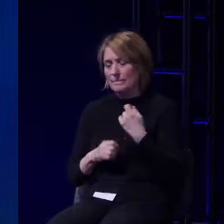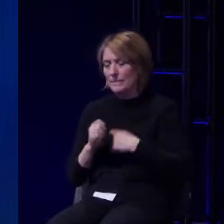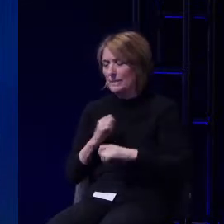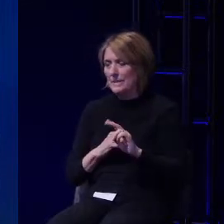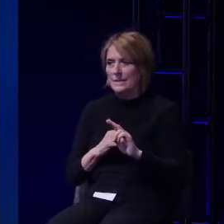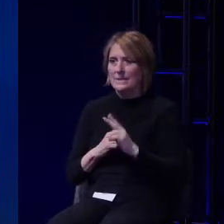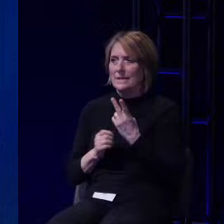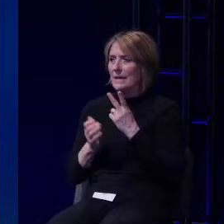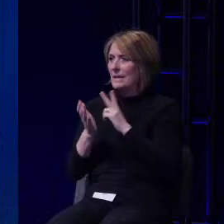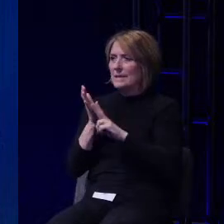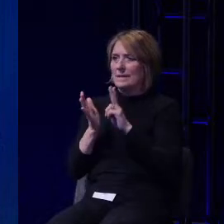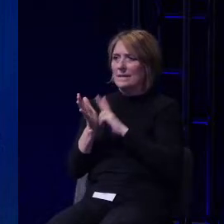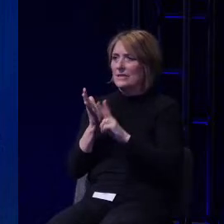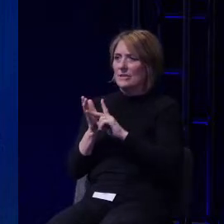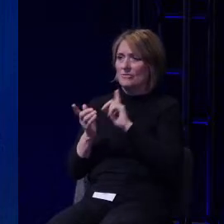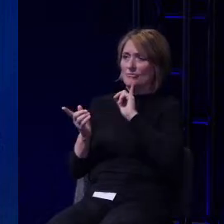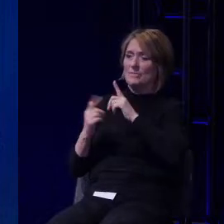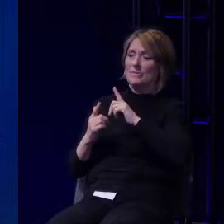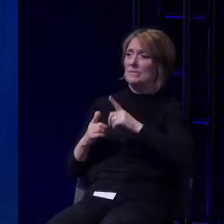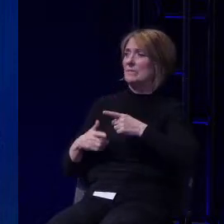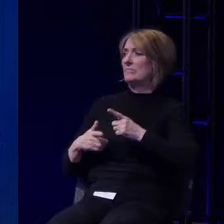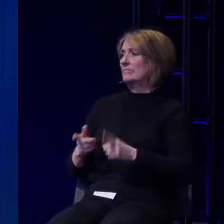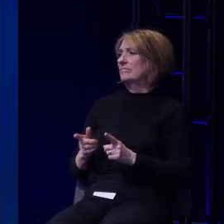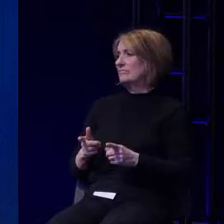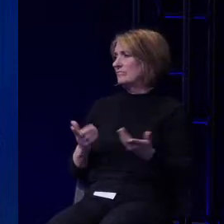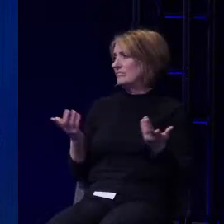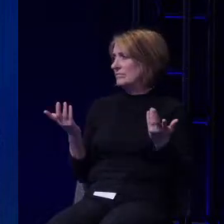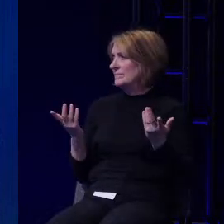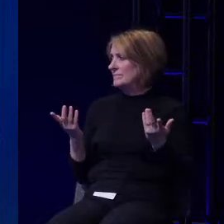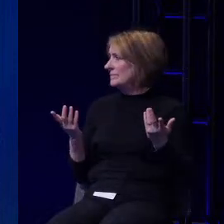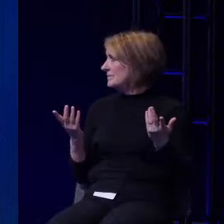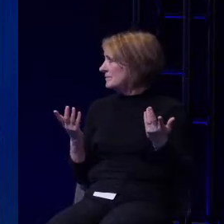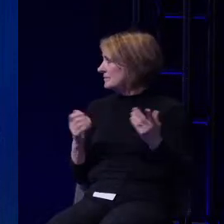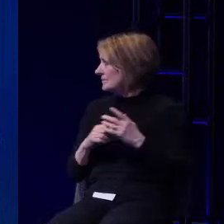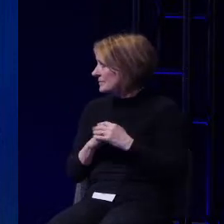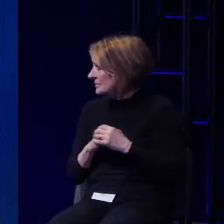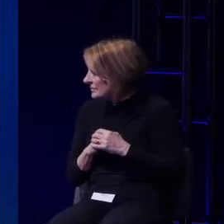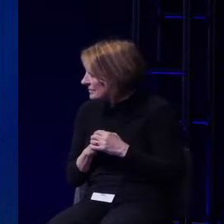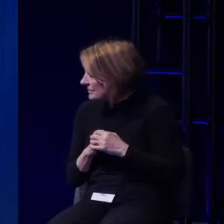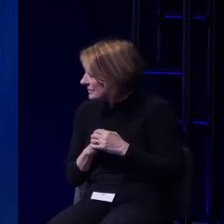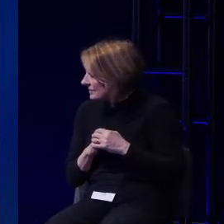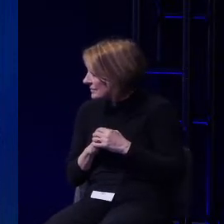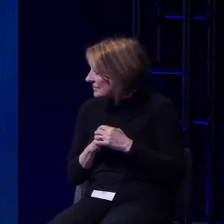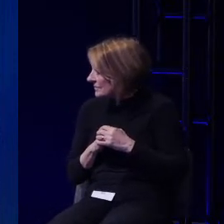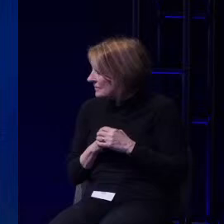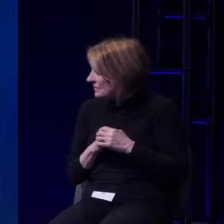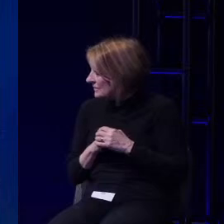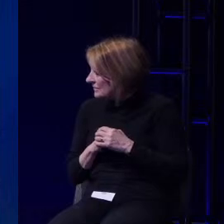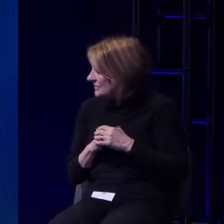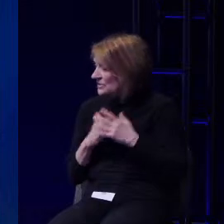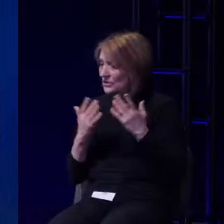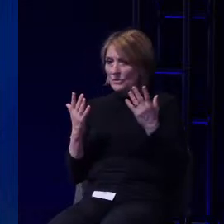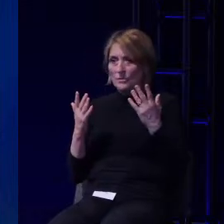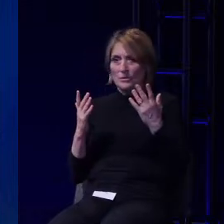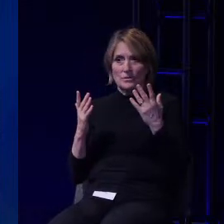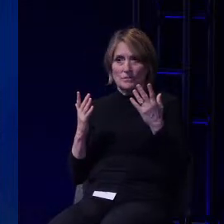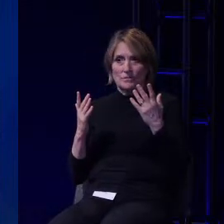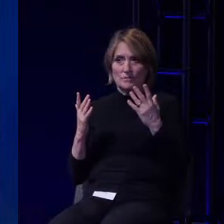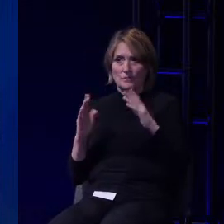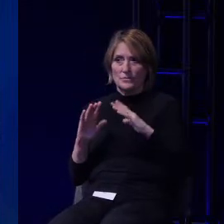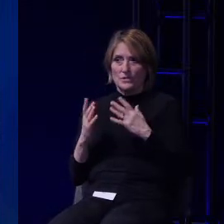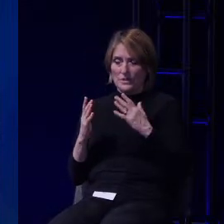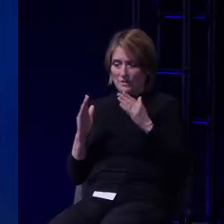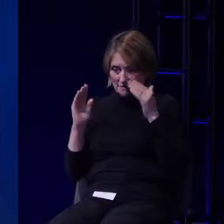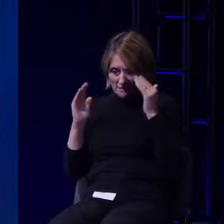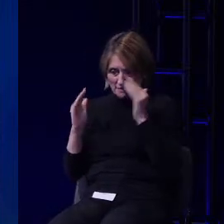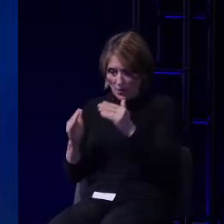You respond in a way, instead of just sitting there going, oh, he shouldn't have said that, or he shouldn't have moved there. You are